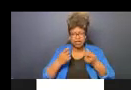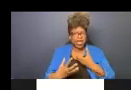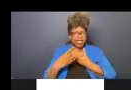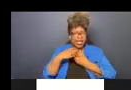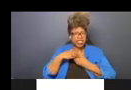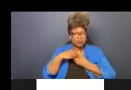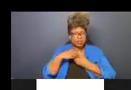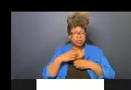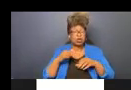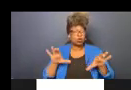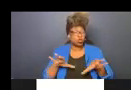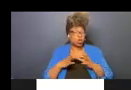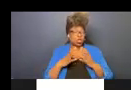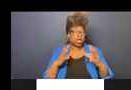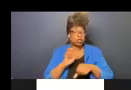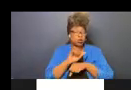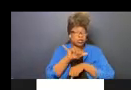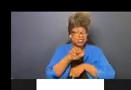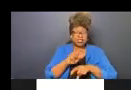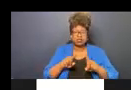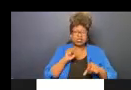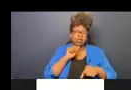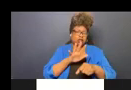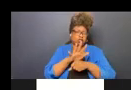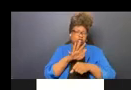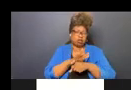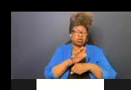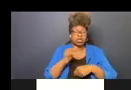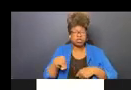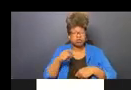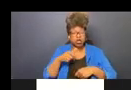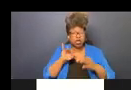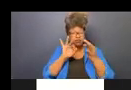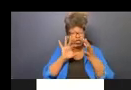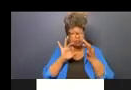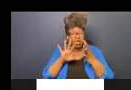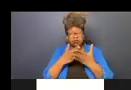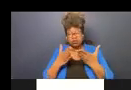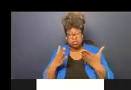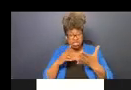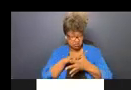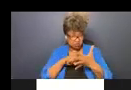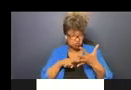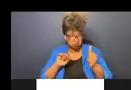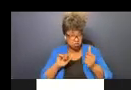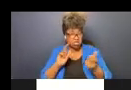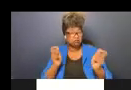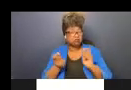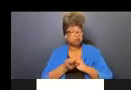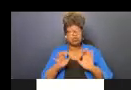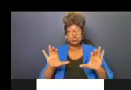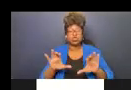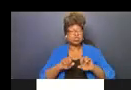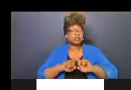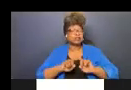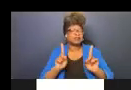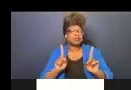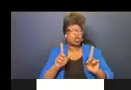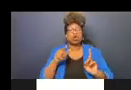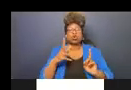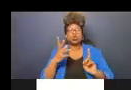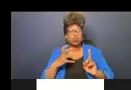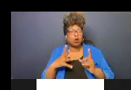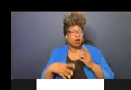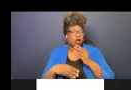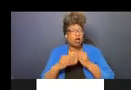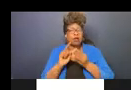we know that it's not enough. And so if you have feedback about things that we can do differently or what you'd like to see, please feel free